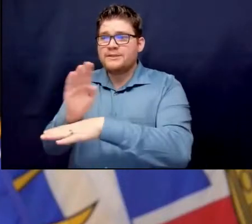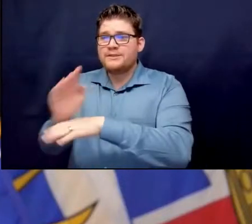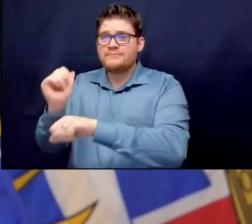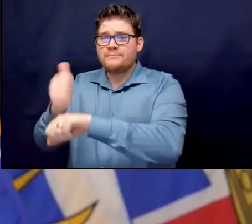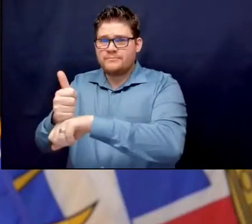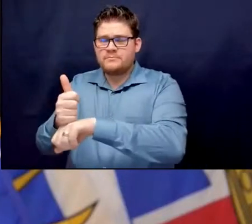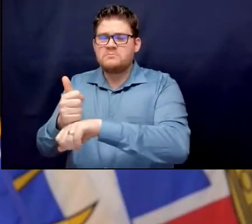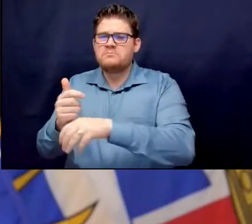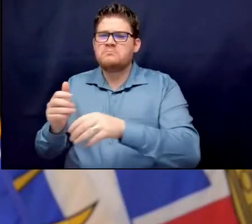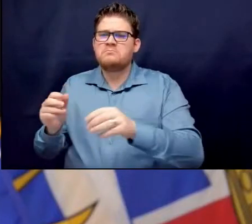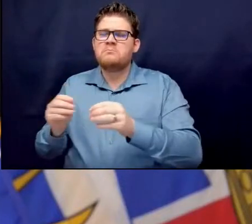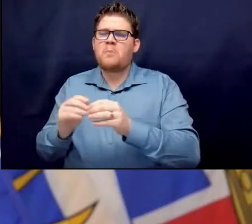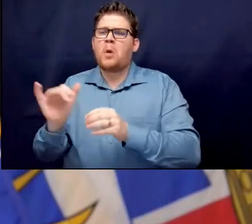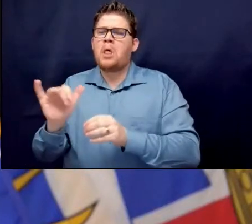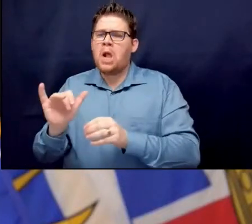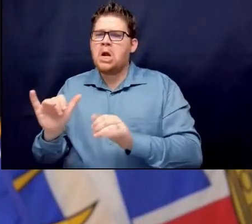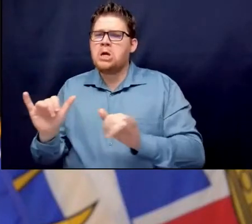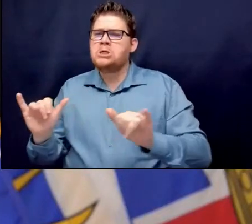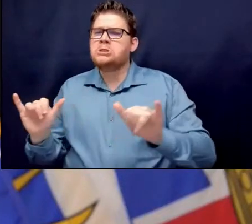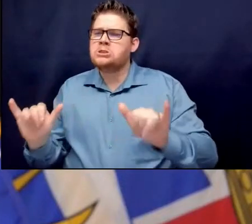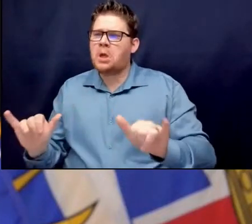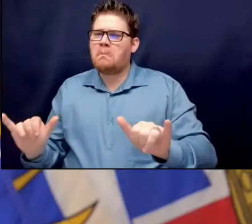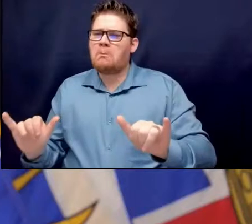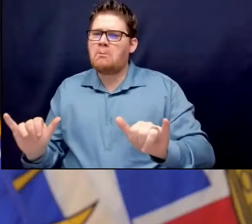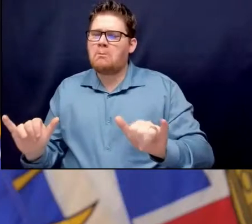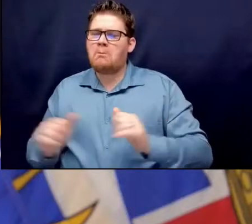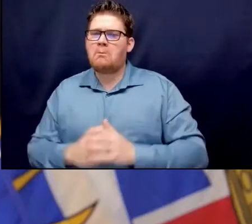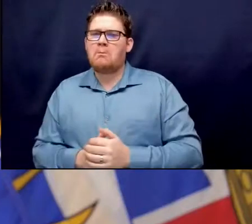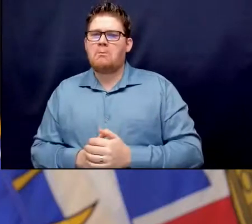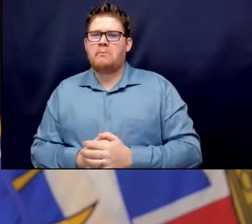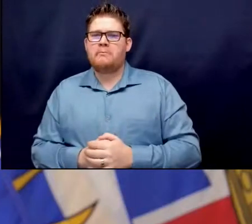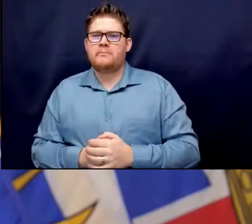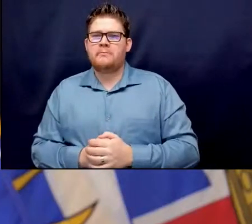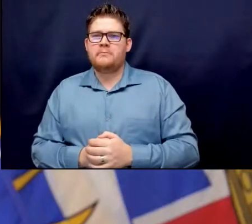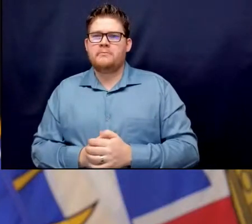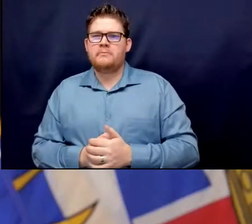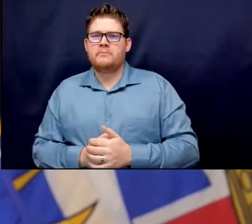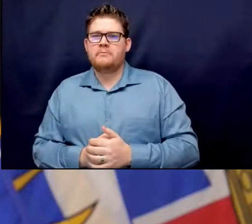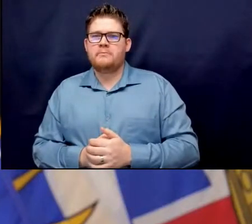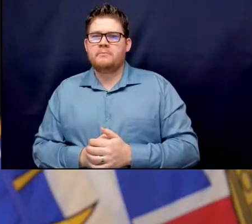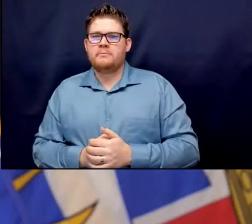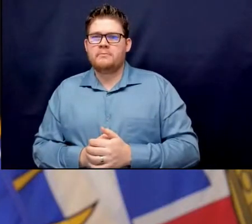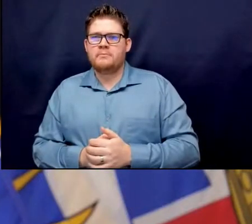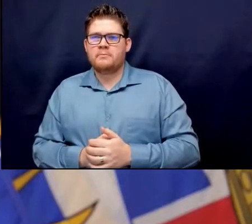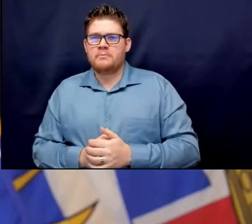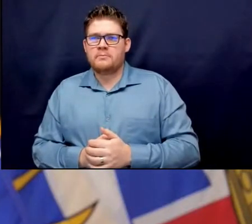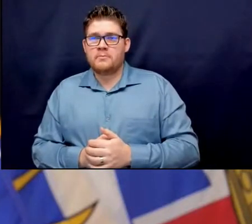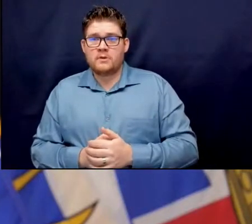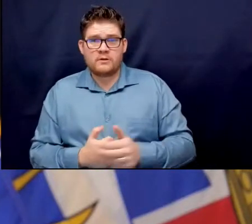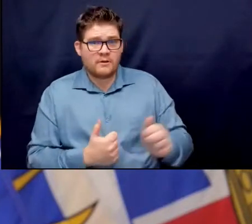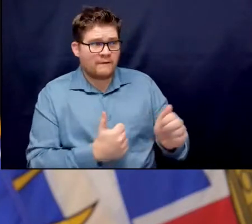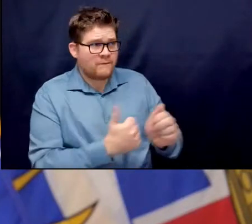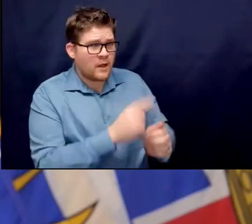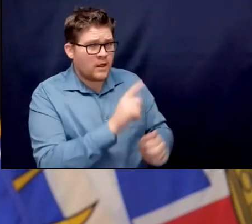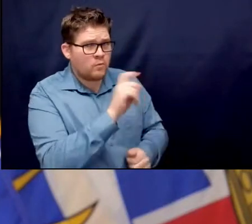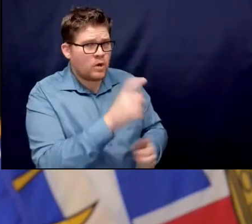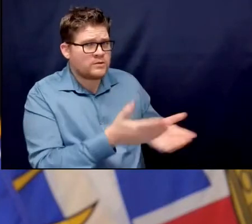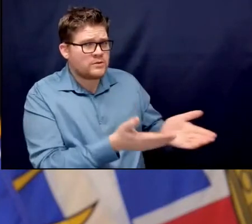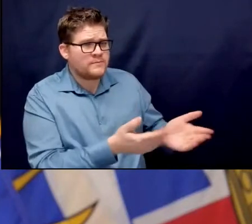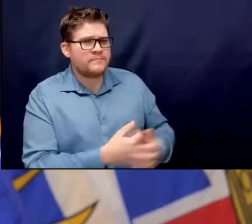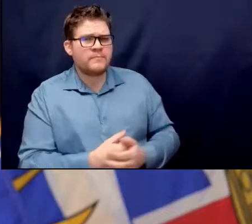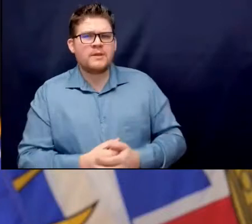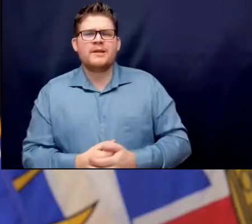week. Do you have a follow-up, Gordon? Yeah, I'm just trying to get a sense a little bit